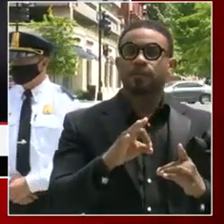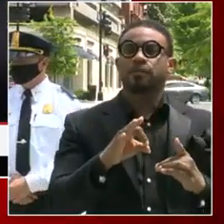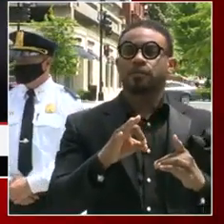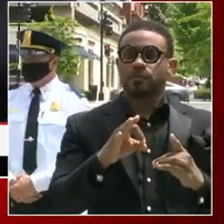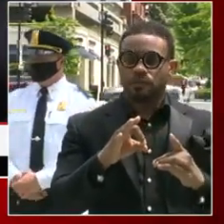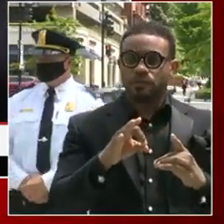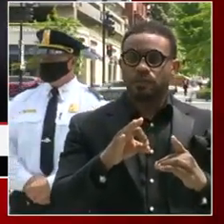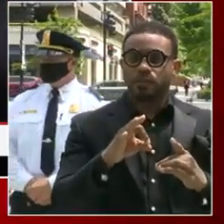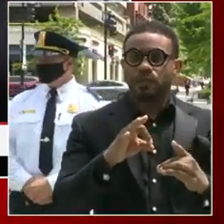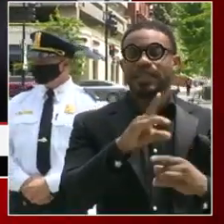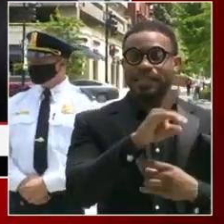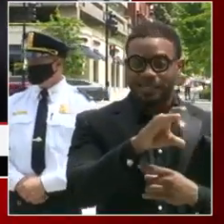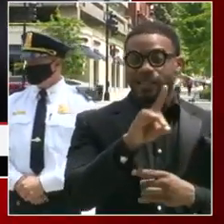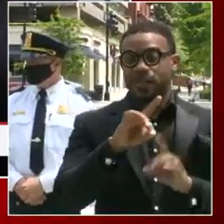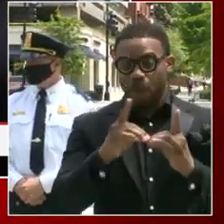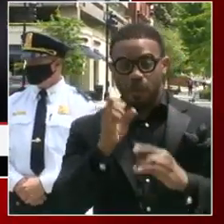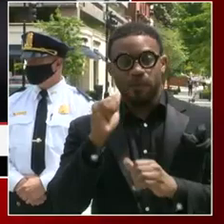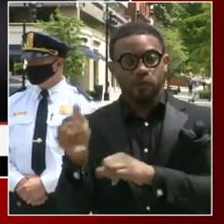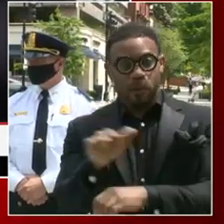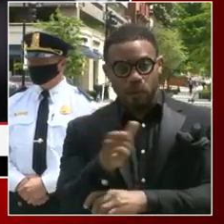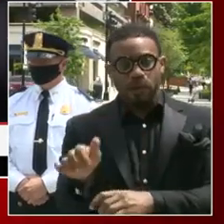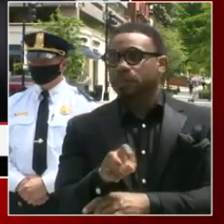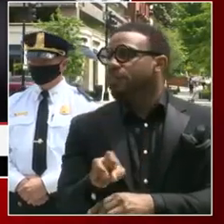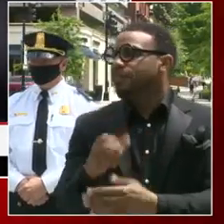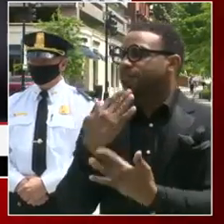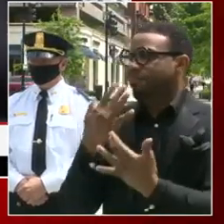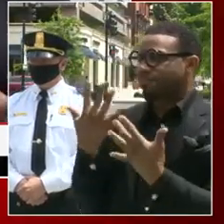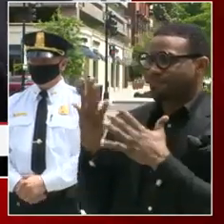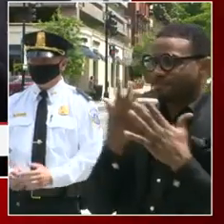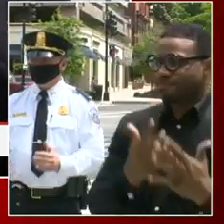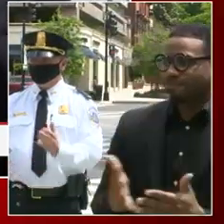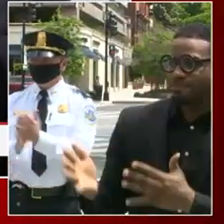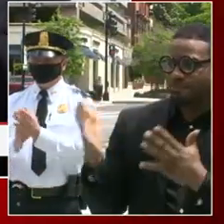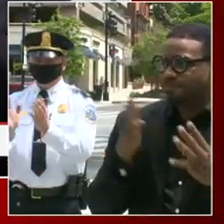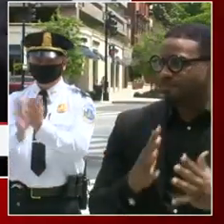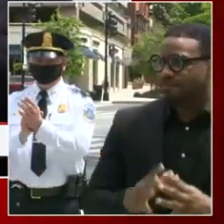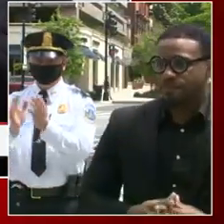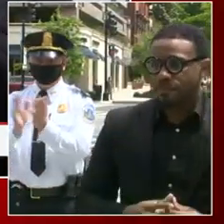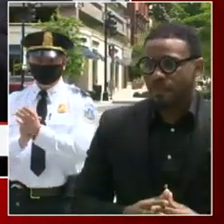person to work throughout the pandemic. So give them a round of applause.